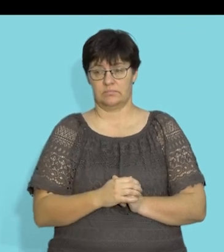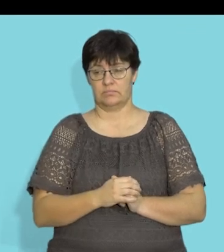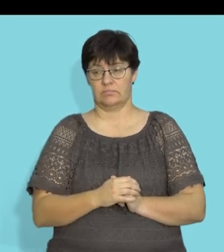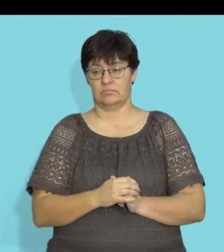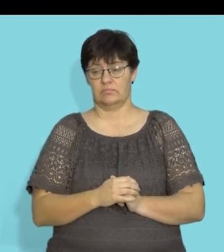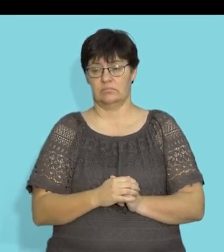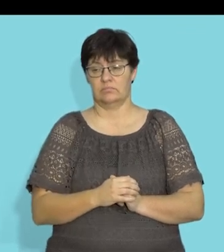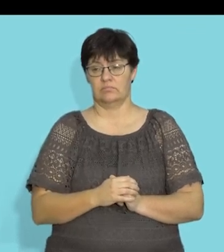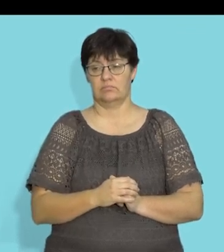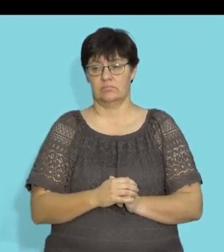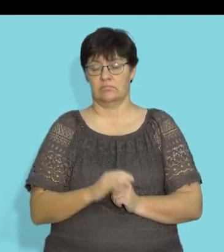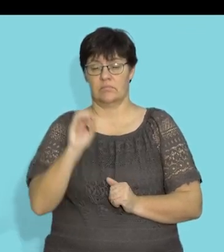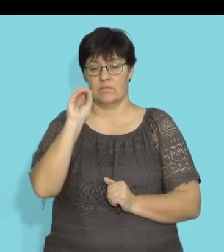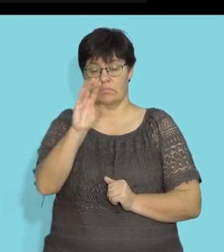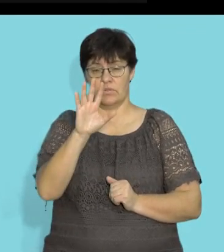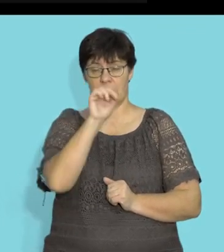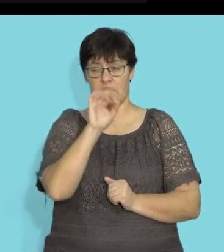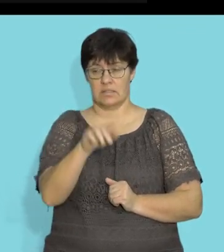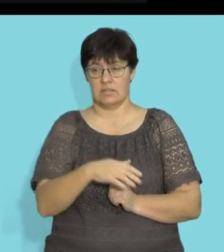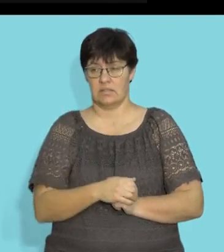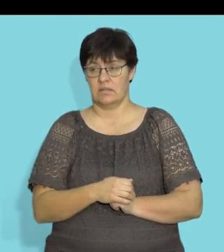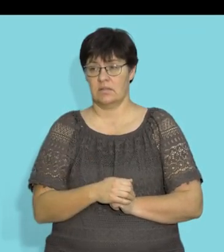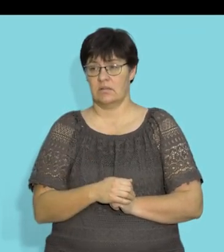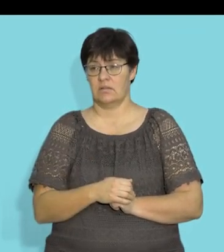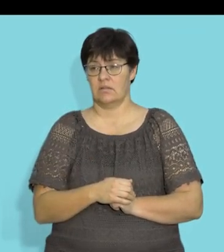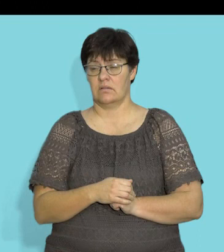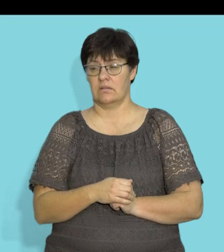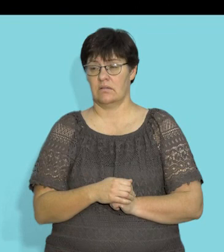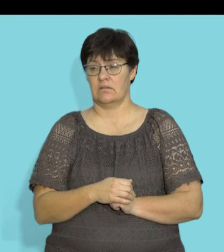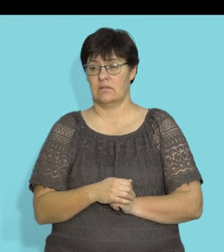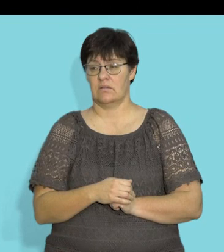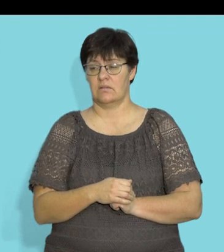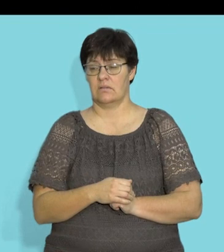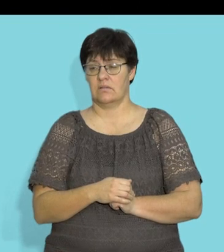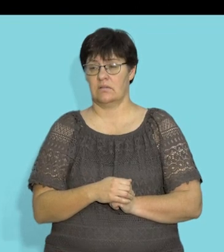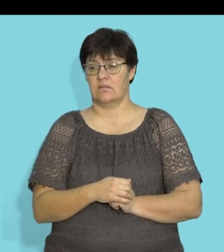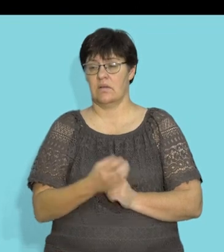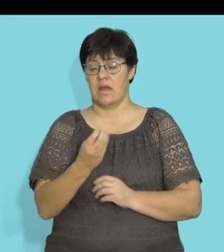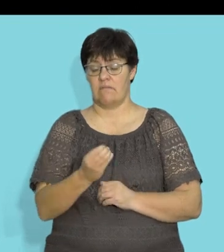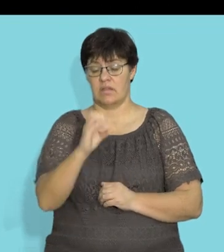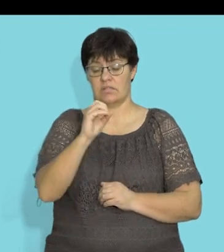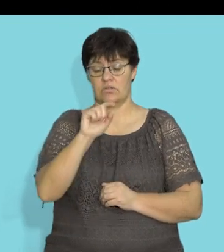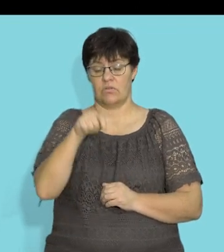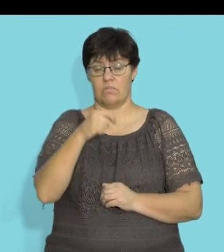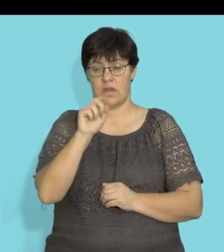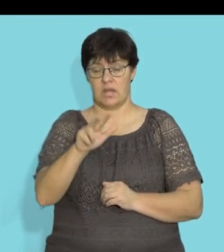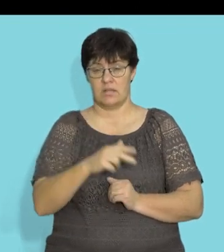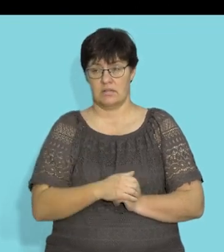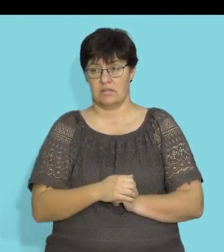0,1. Let's put this into my calculator. So I'm going to have